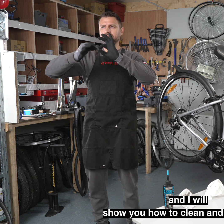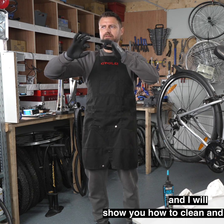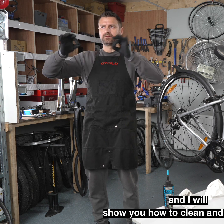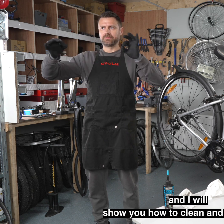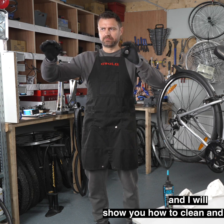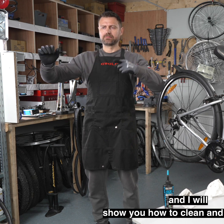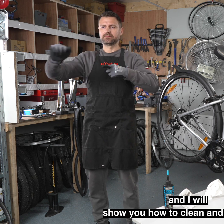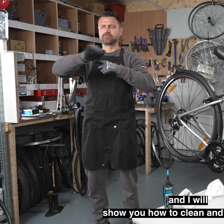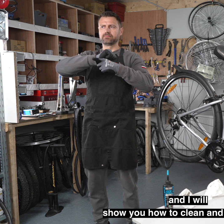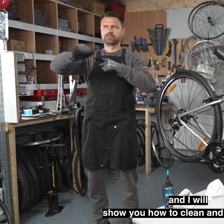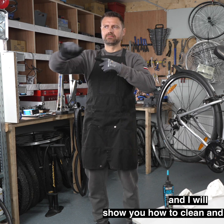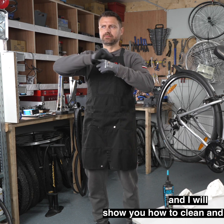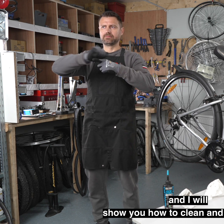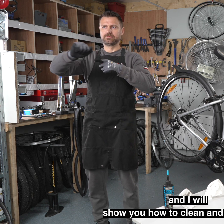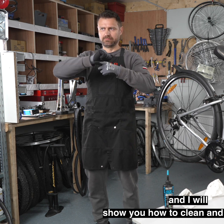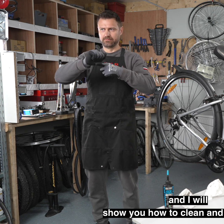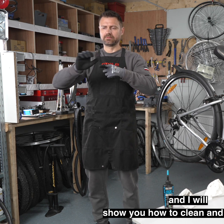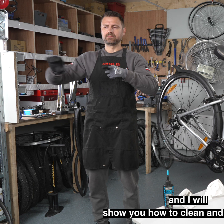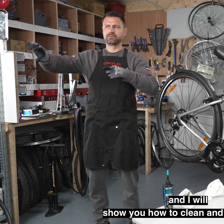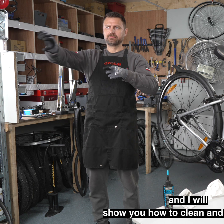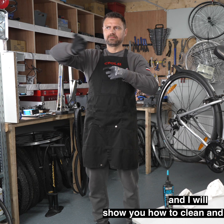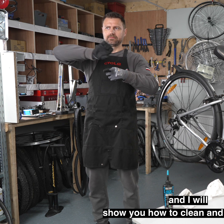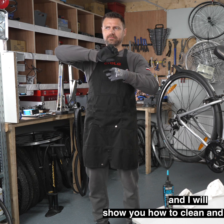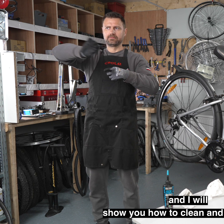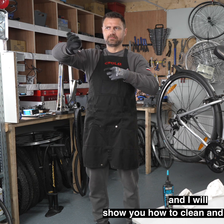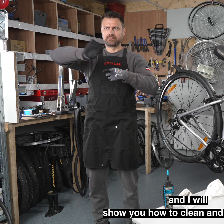and I will show you how to clean and oil a chain.